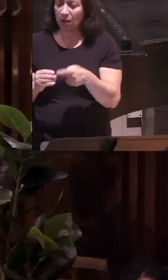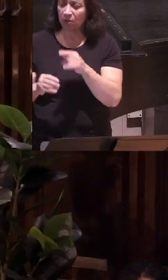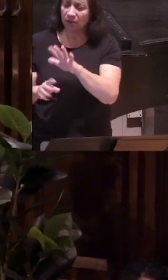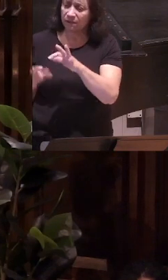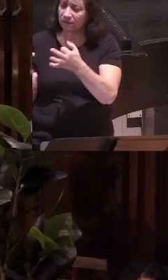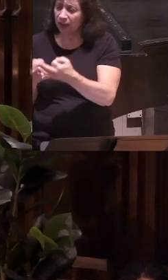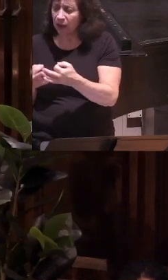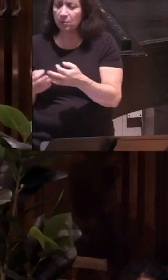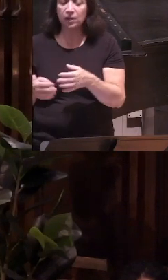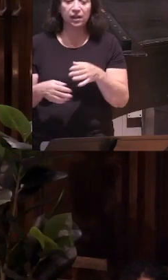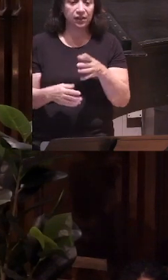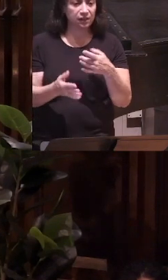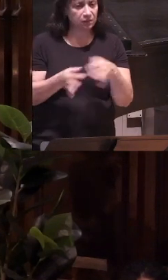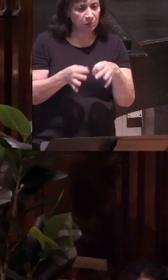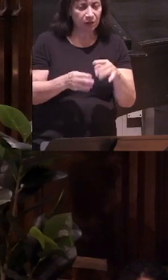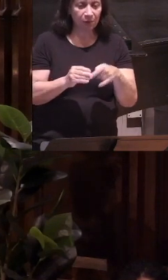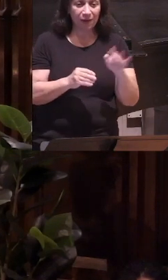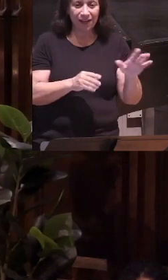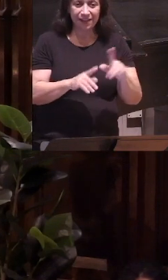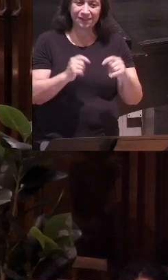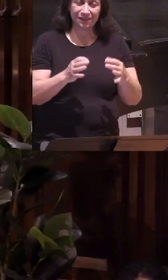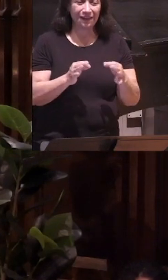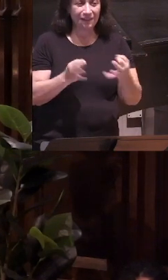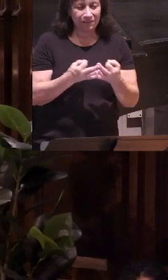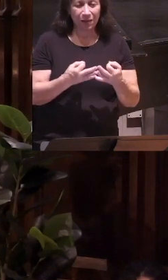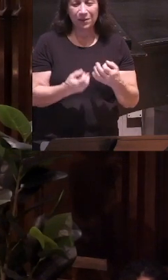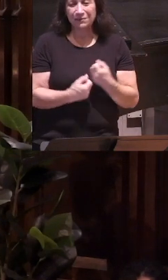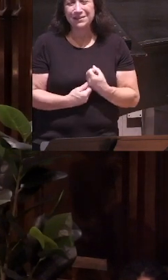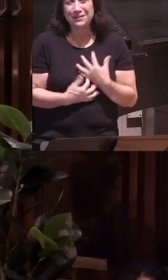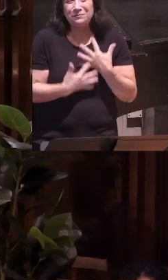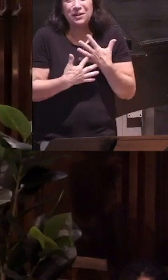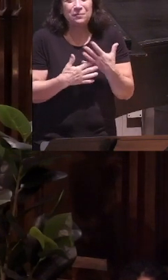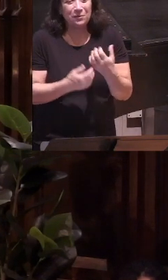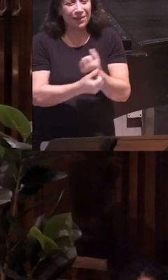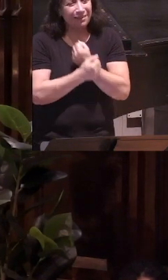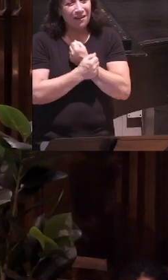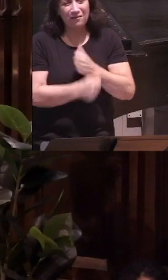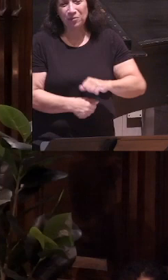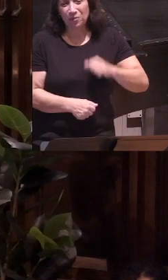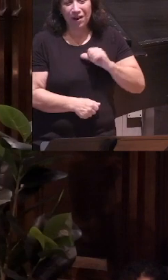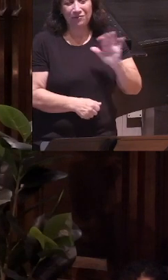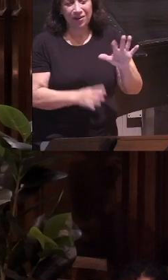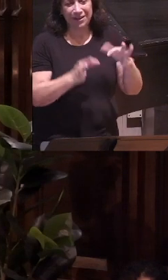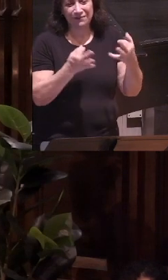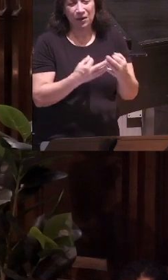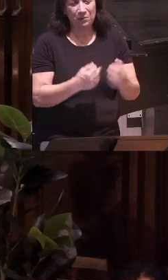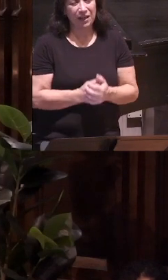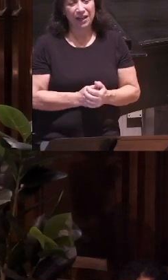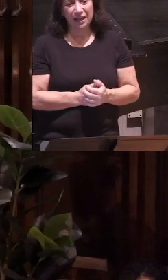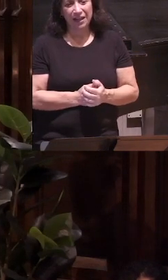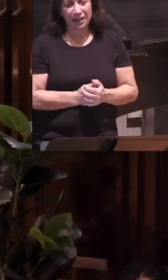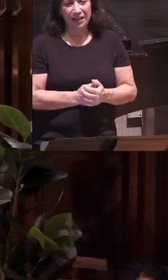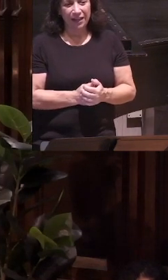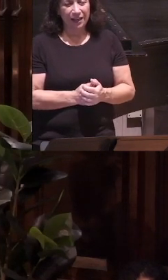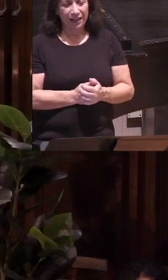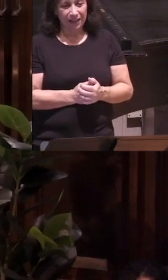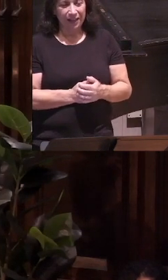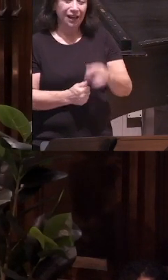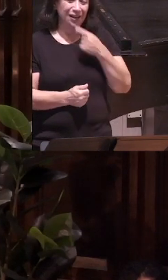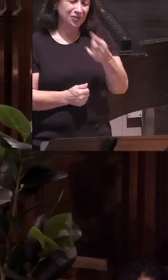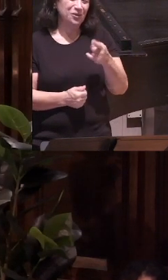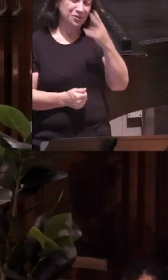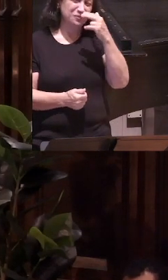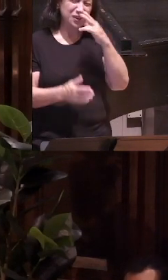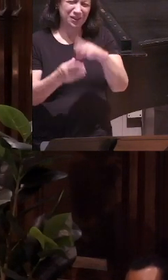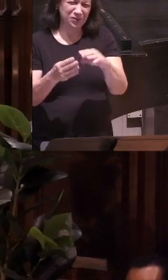his family. He was beaming with love and pride. And he did tell some pretty funny